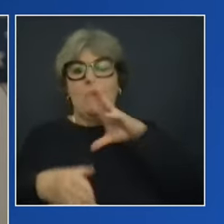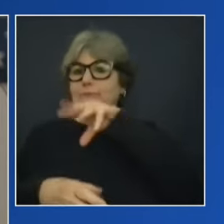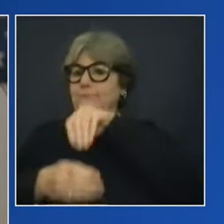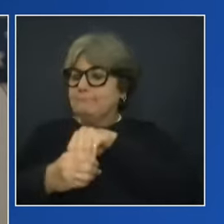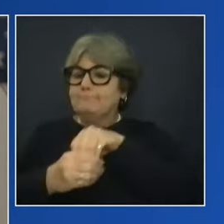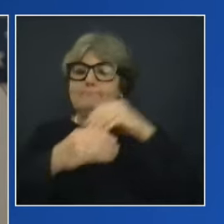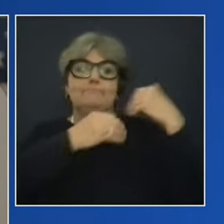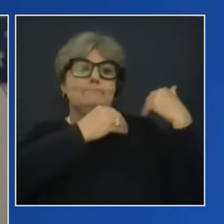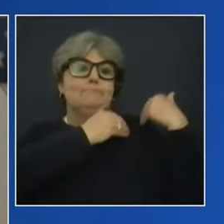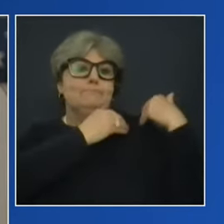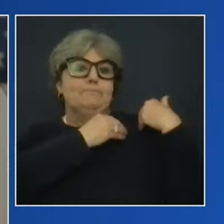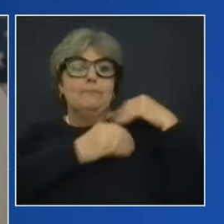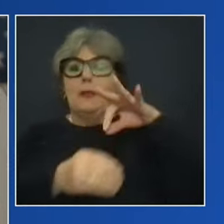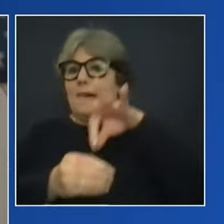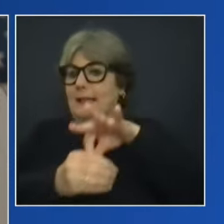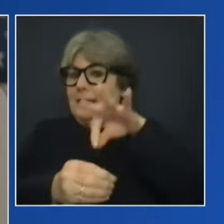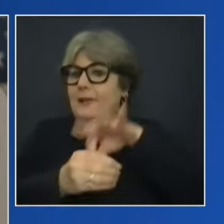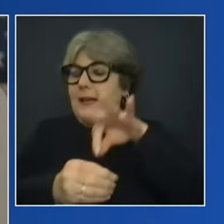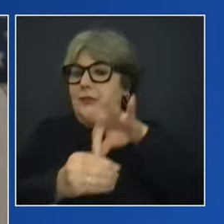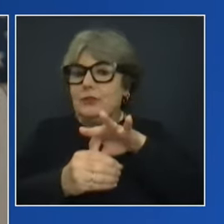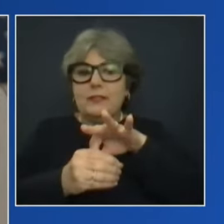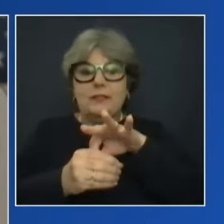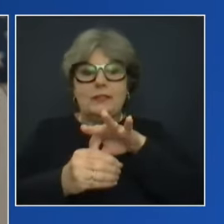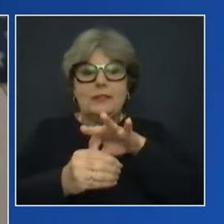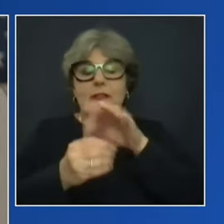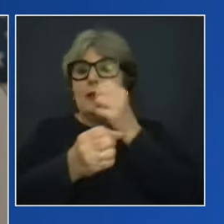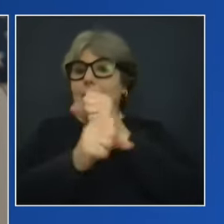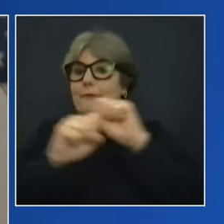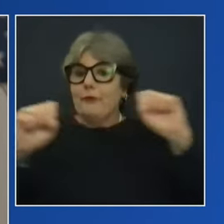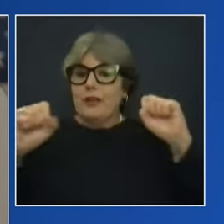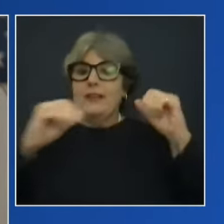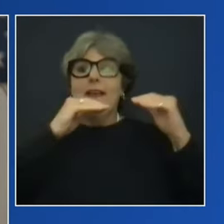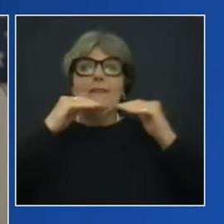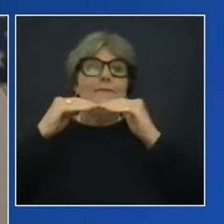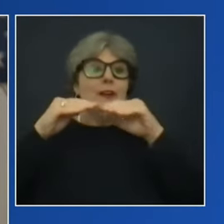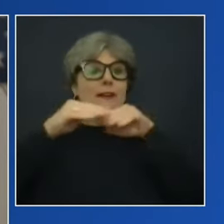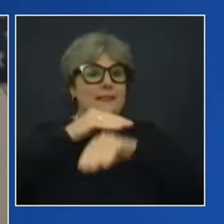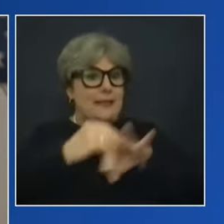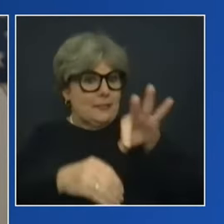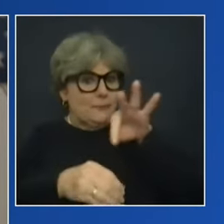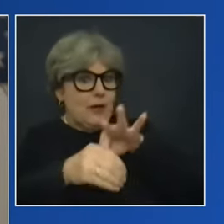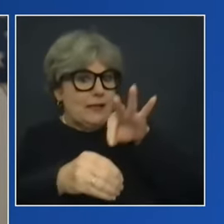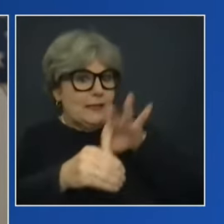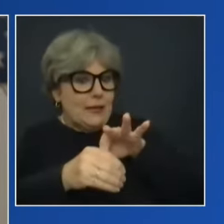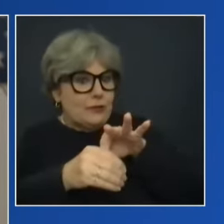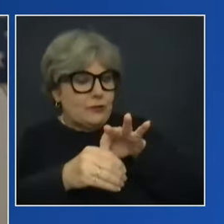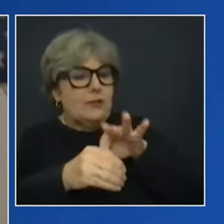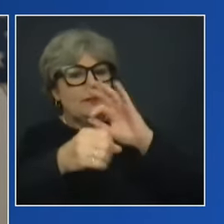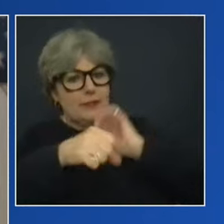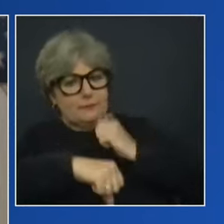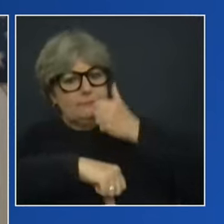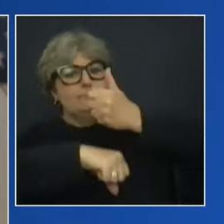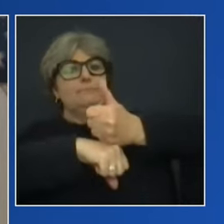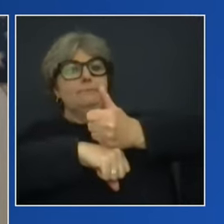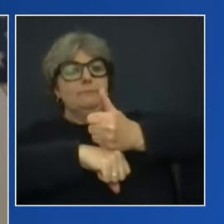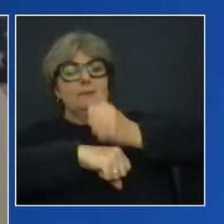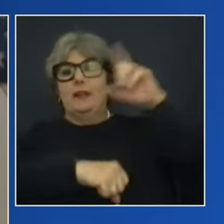overseeing elections. Free, fair, and accessible elections are the bedrock of our